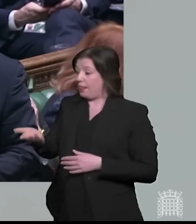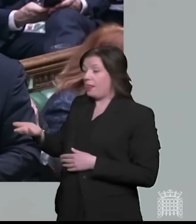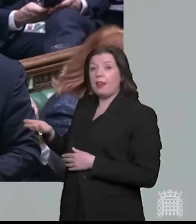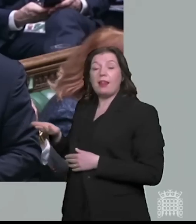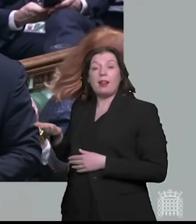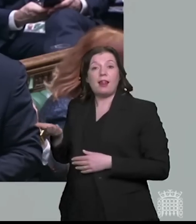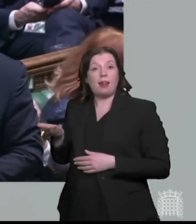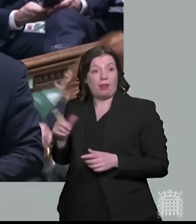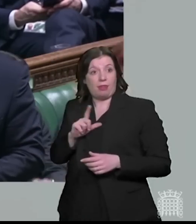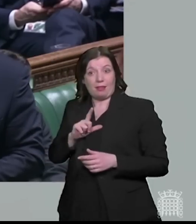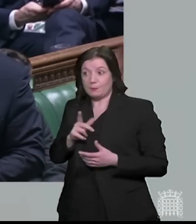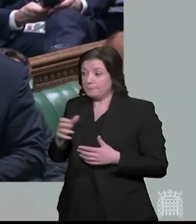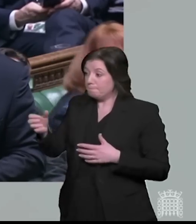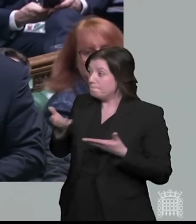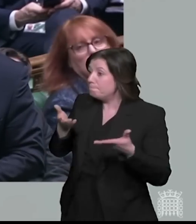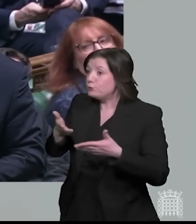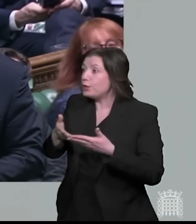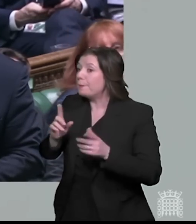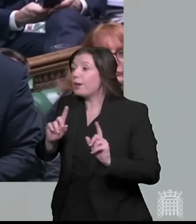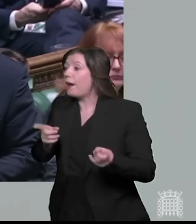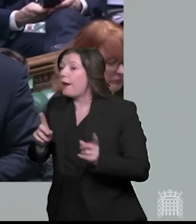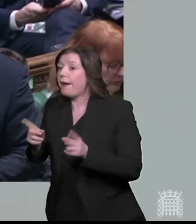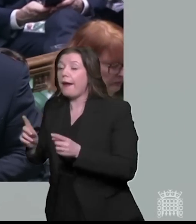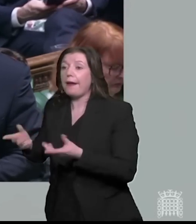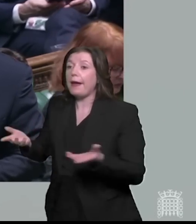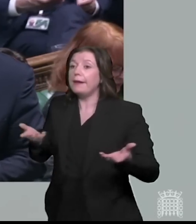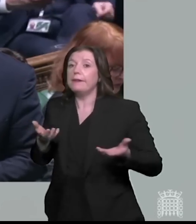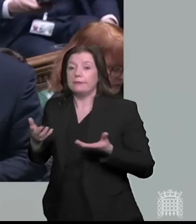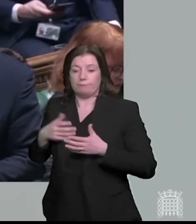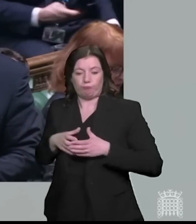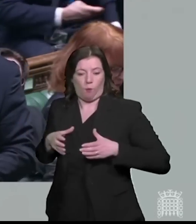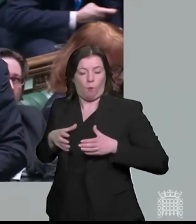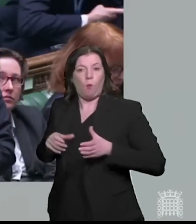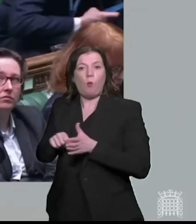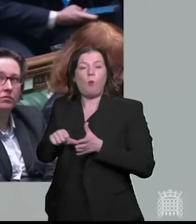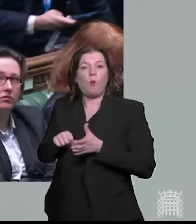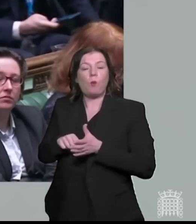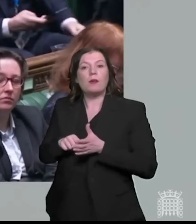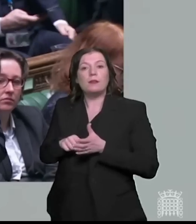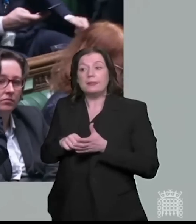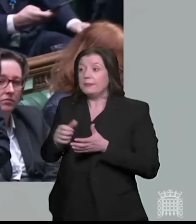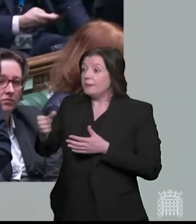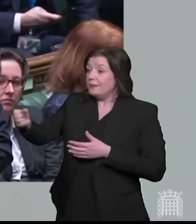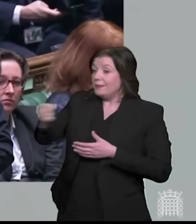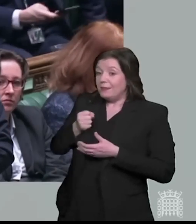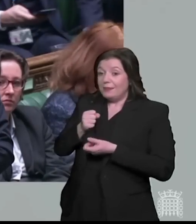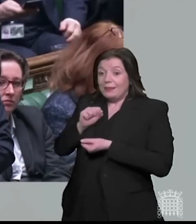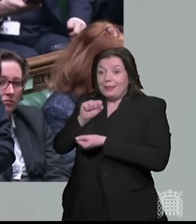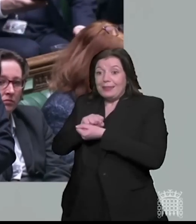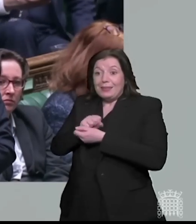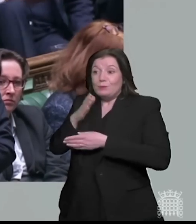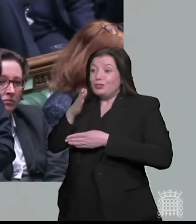hampering UK growth. And the TUC said there's a recruitment and retention crisis in public